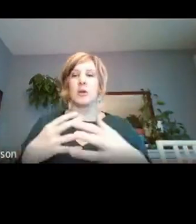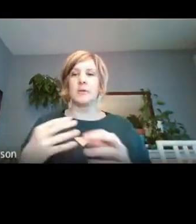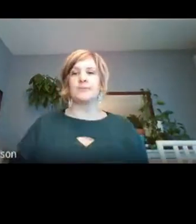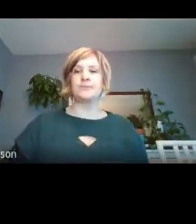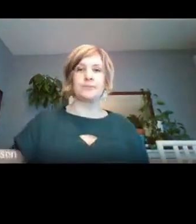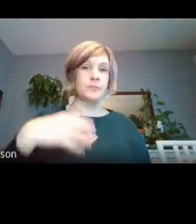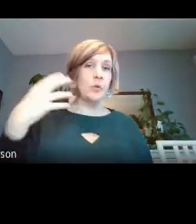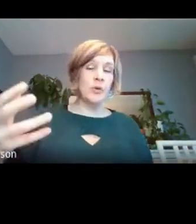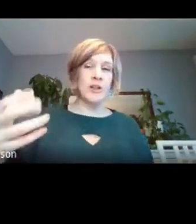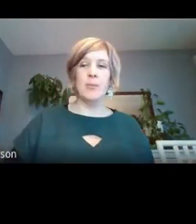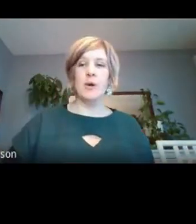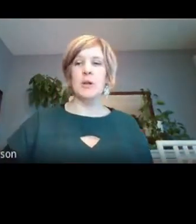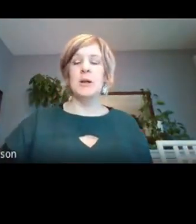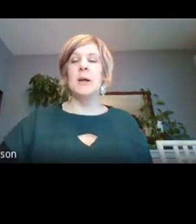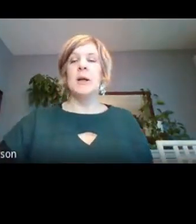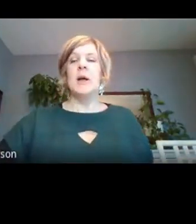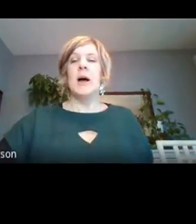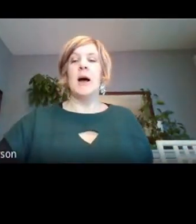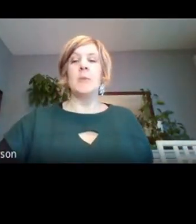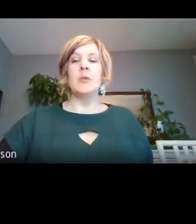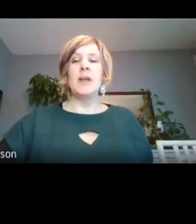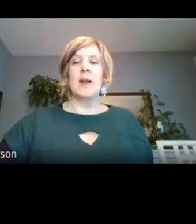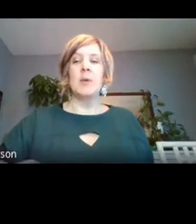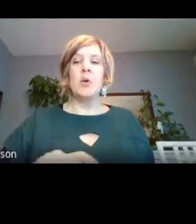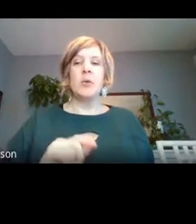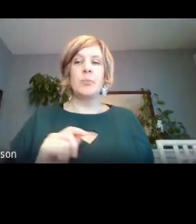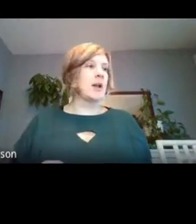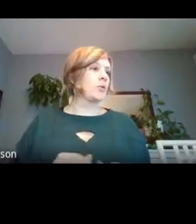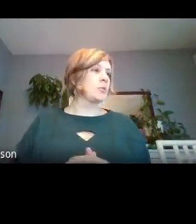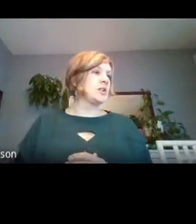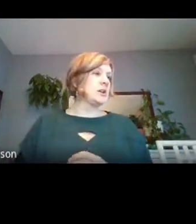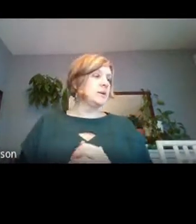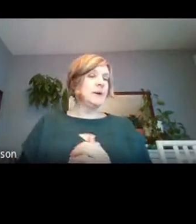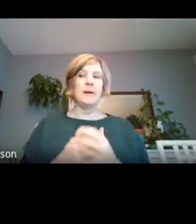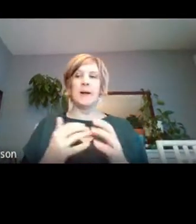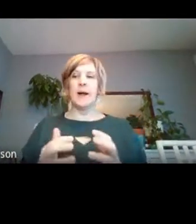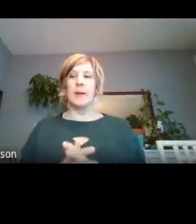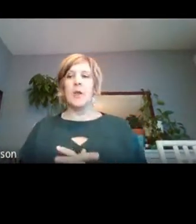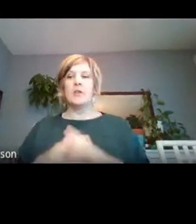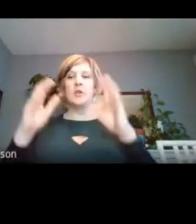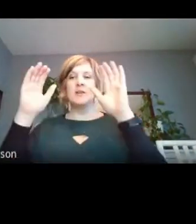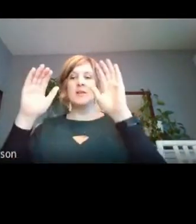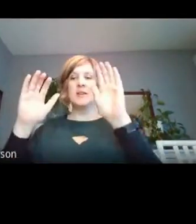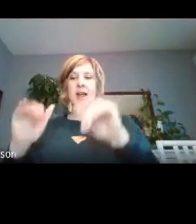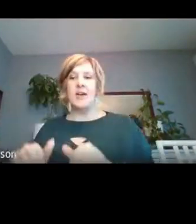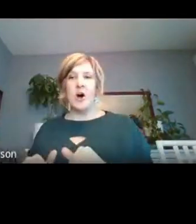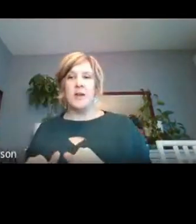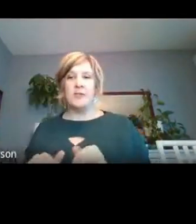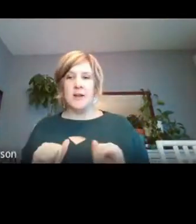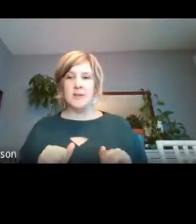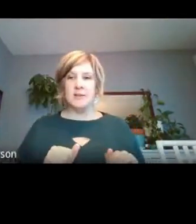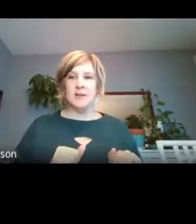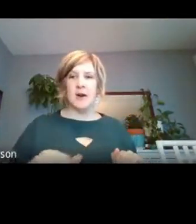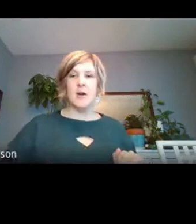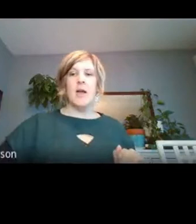engage students like collaboration um so again i'm to go over to breakout rooms here um so you can see that i have all